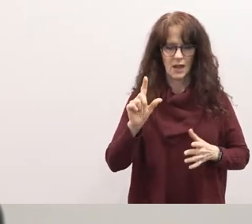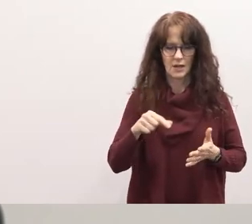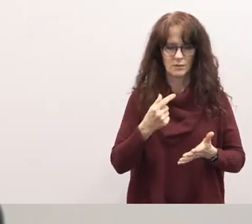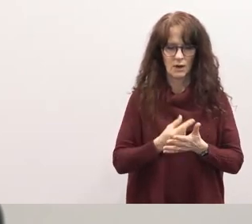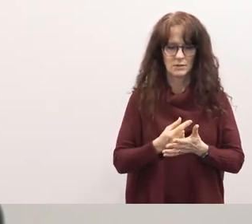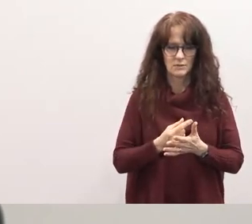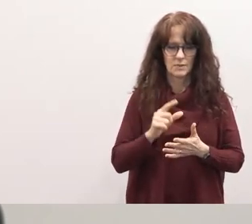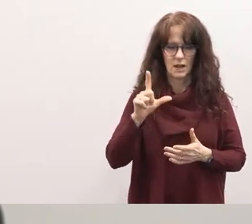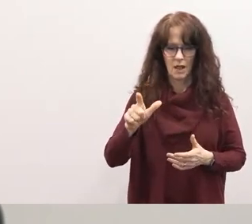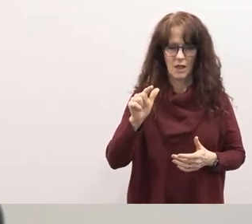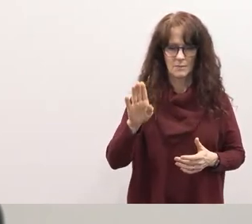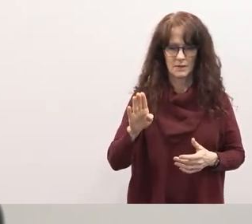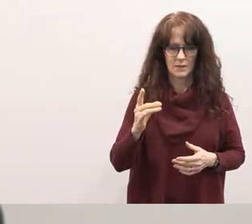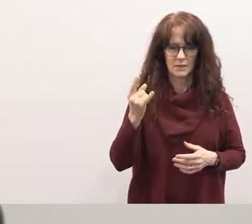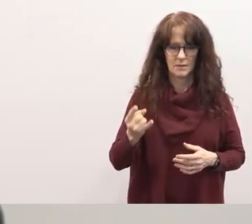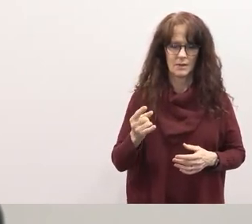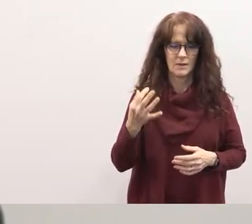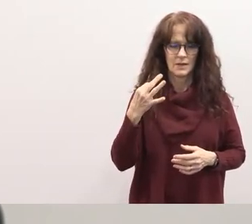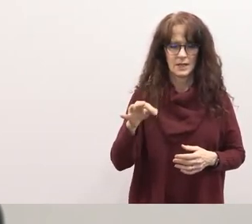Poly,